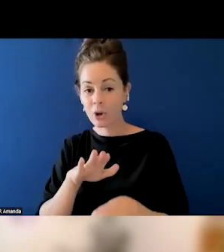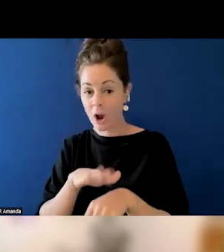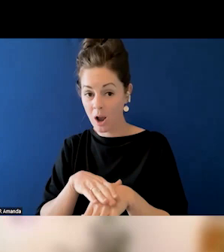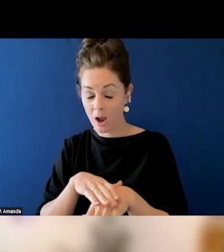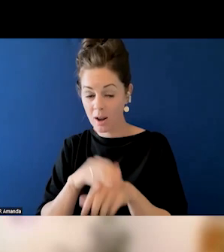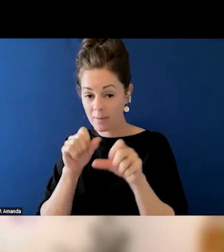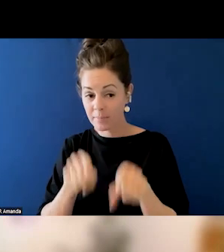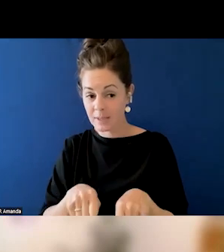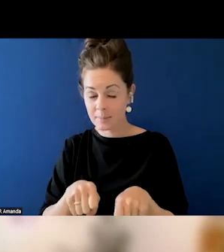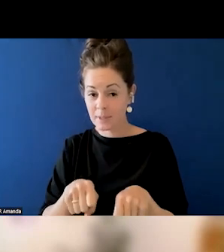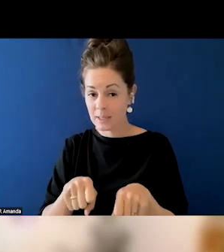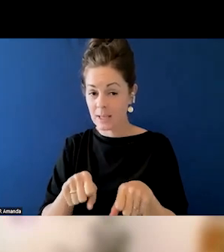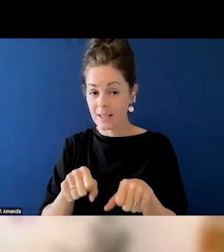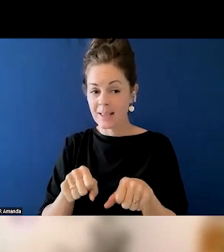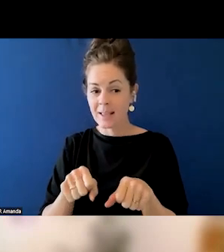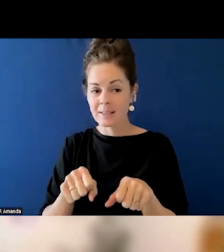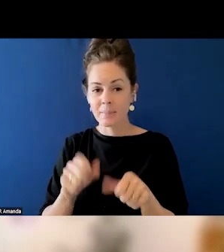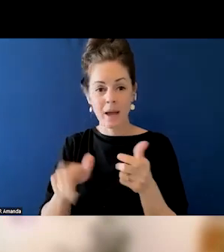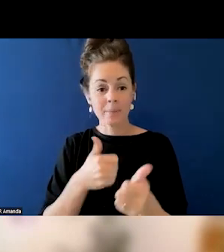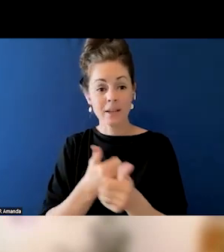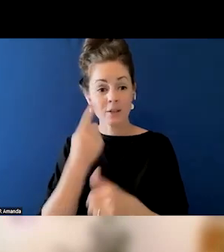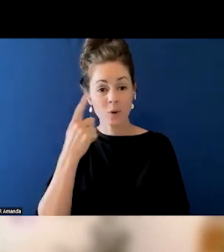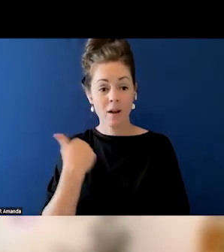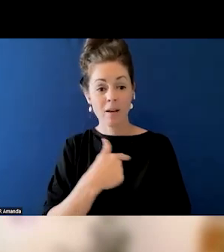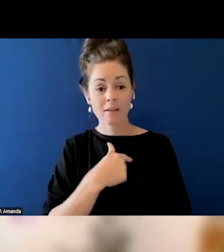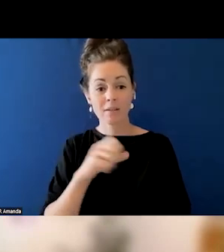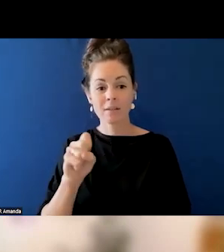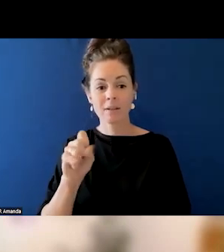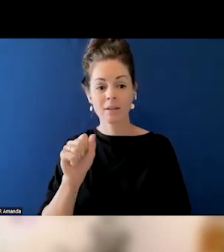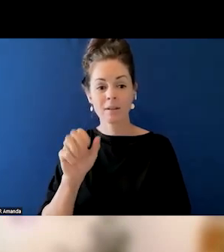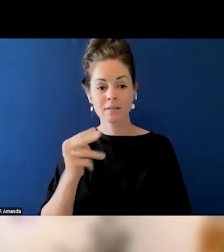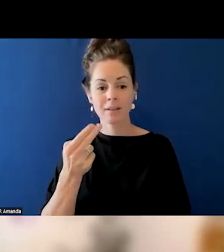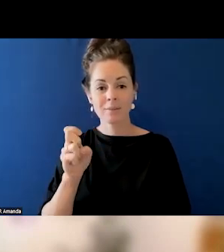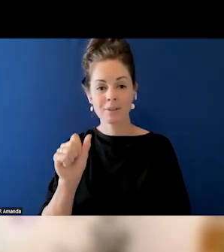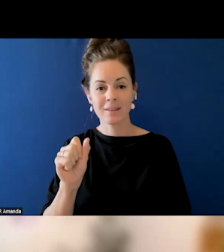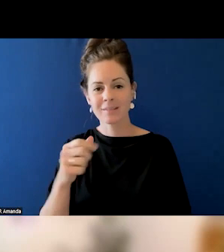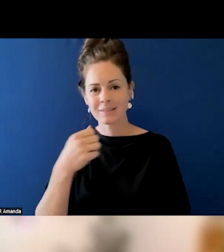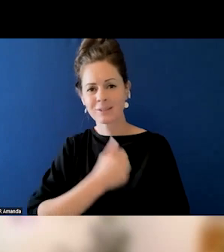give some SAMHSA updates for us and put you on the spot, sir. But